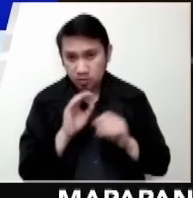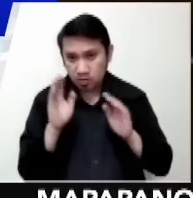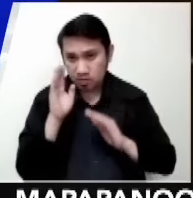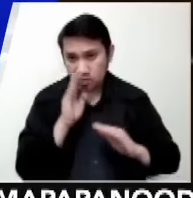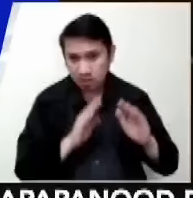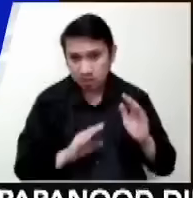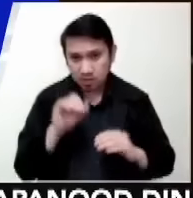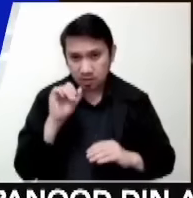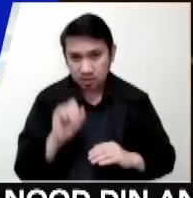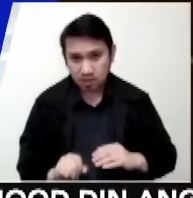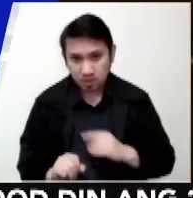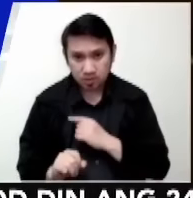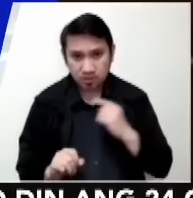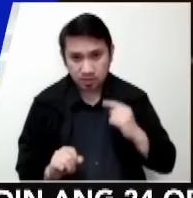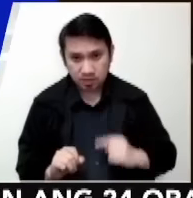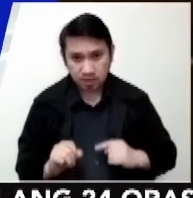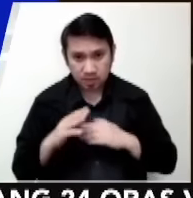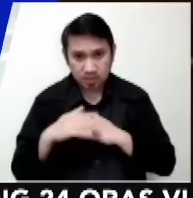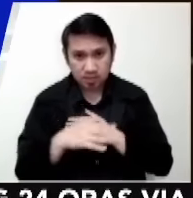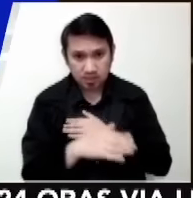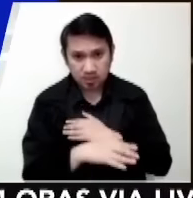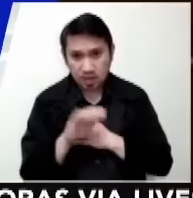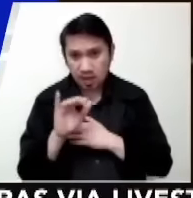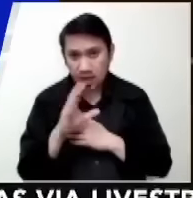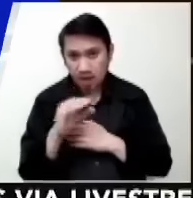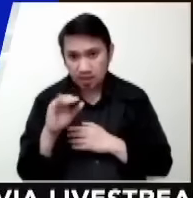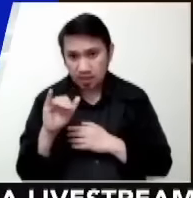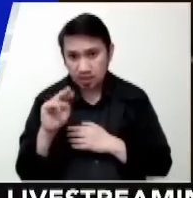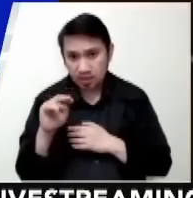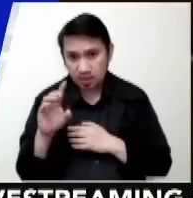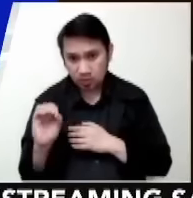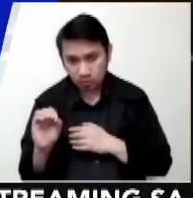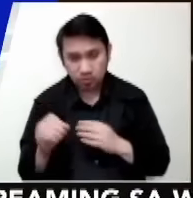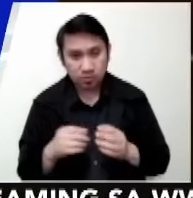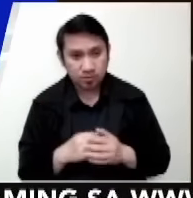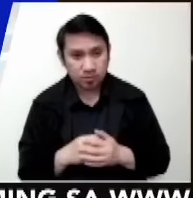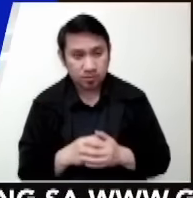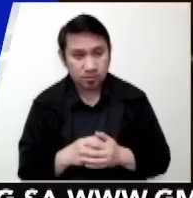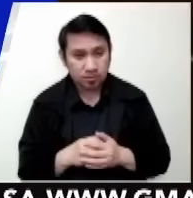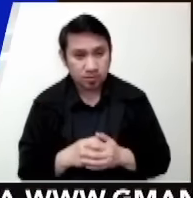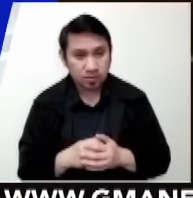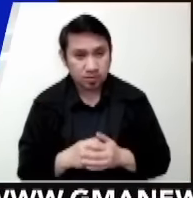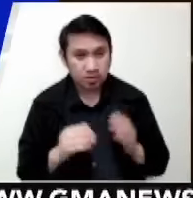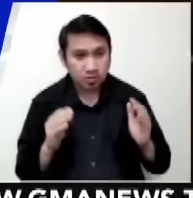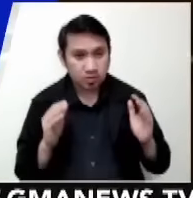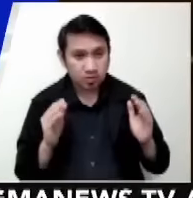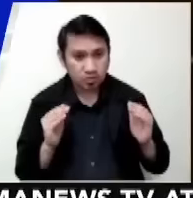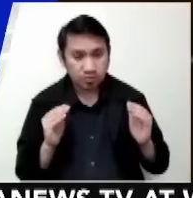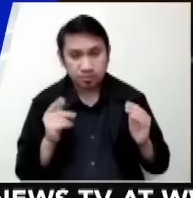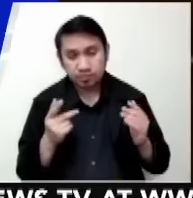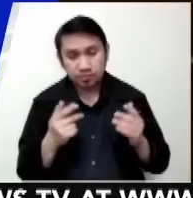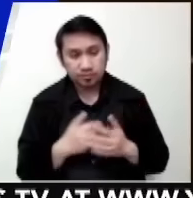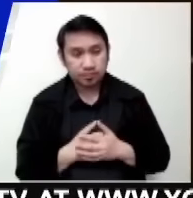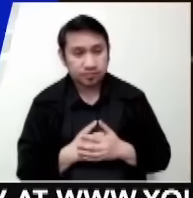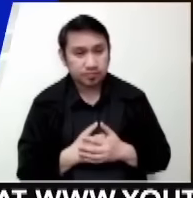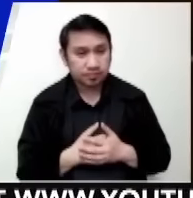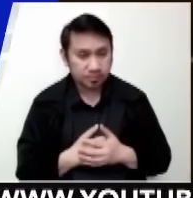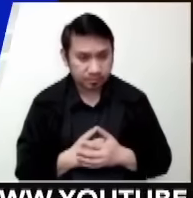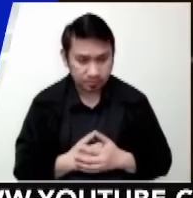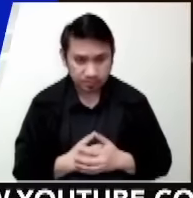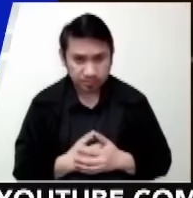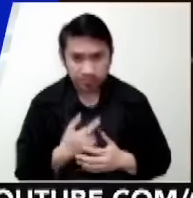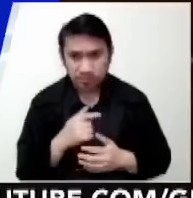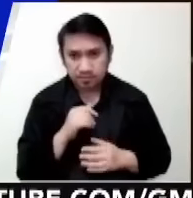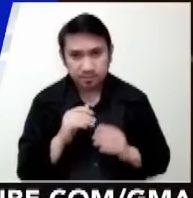hope that all these efforts you're making have met with some success because it's a great importance to